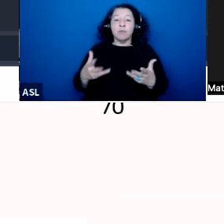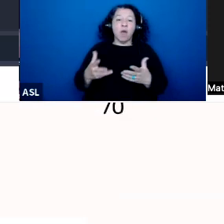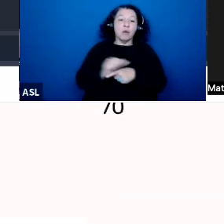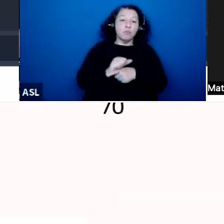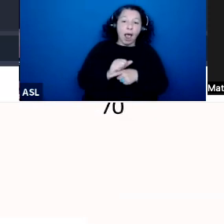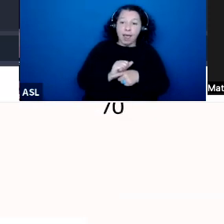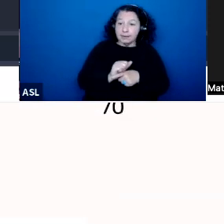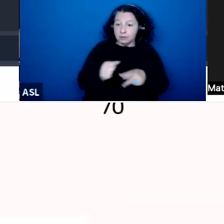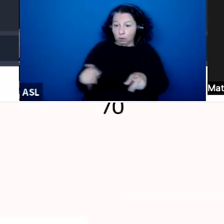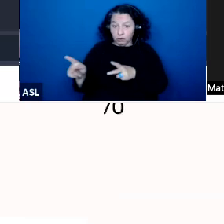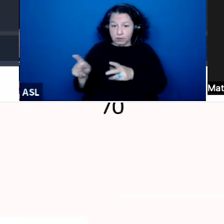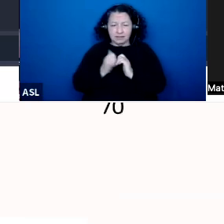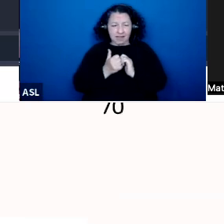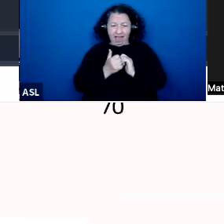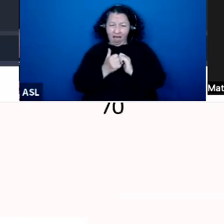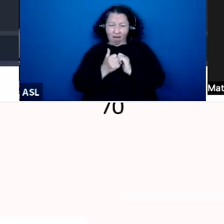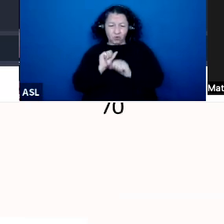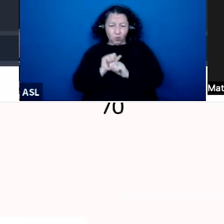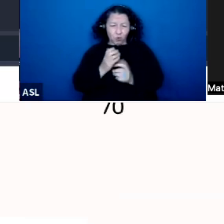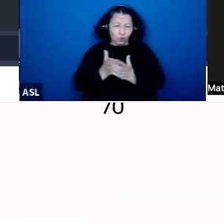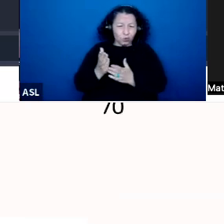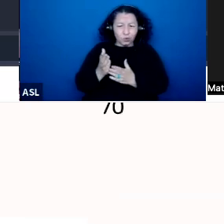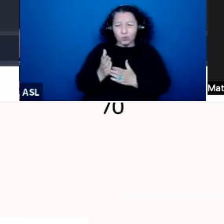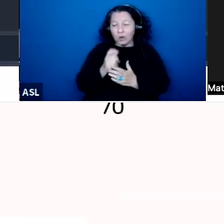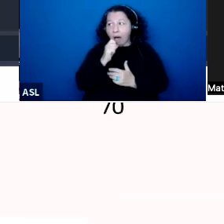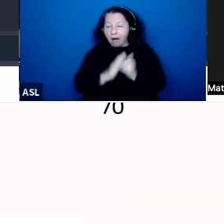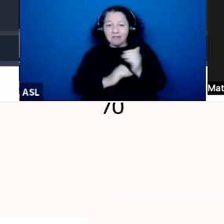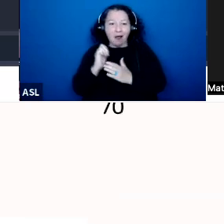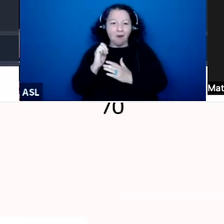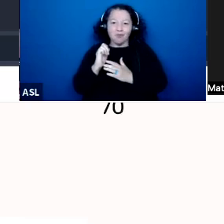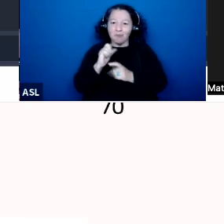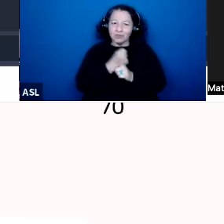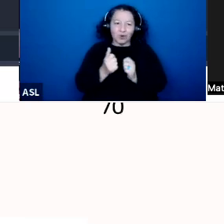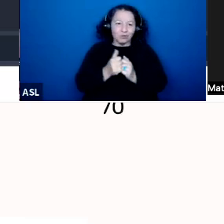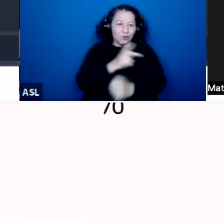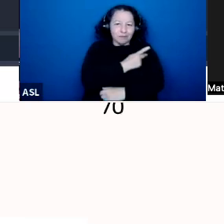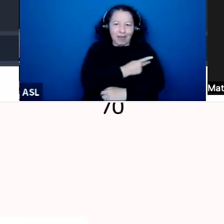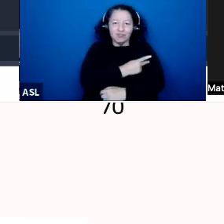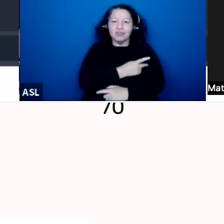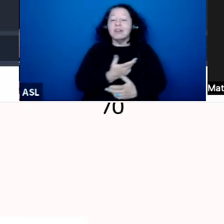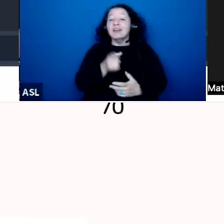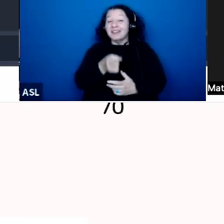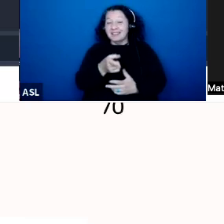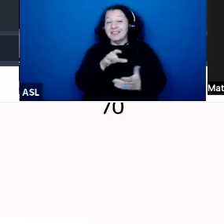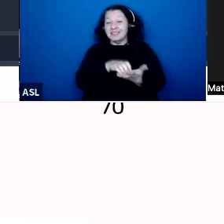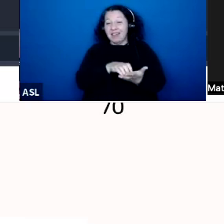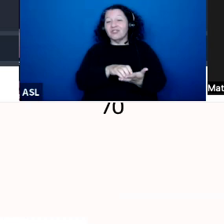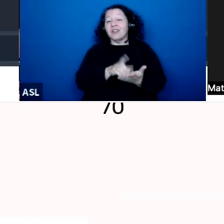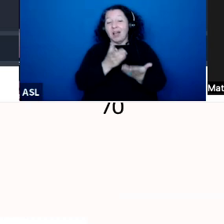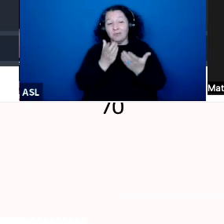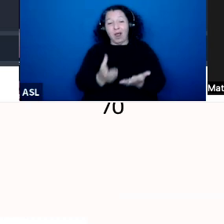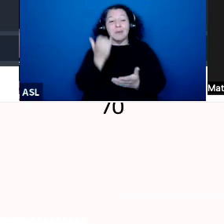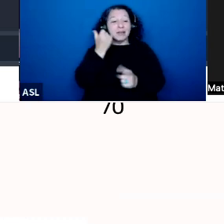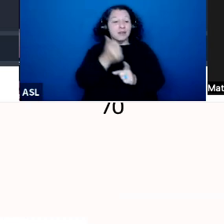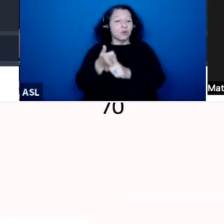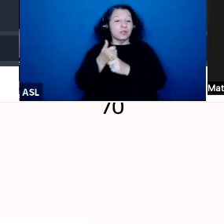And then we give some practice about how you can navigate uncomfortable situations with patients, which is super helpful. So this is a space I'd recommend